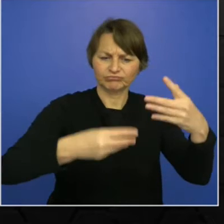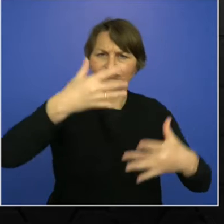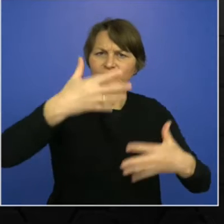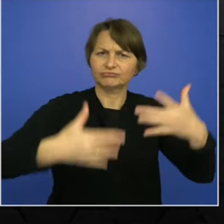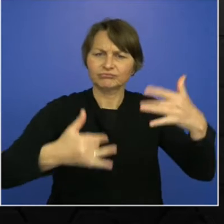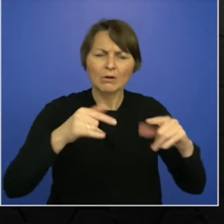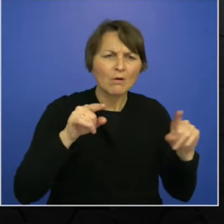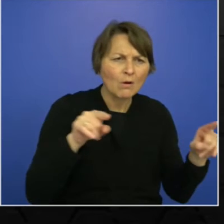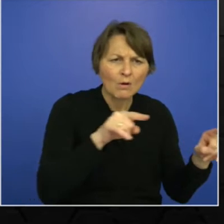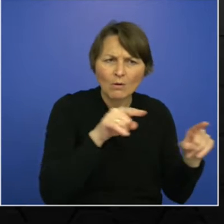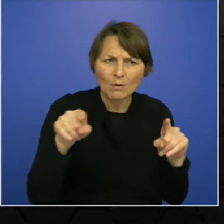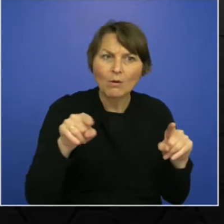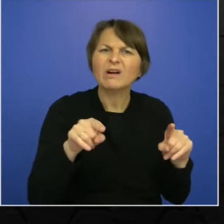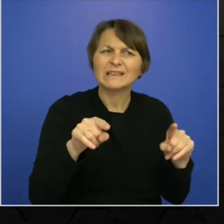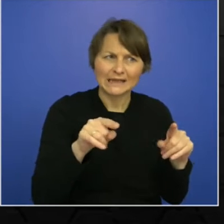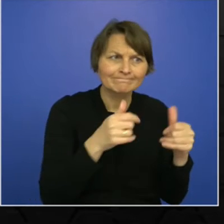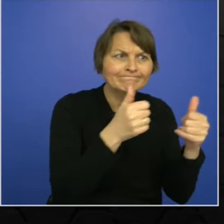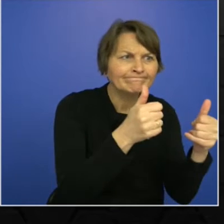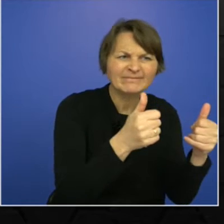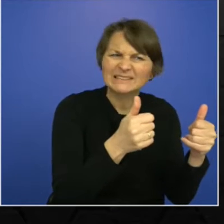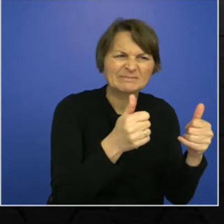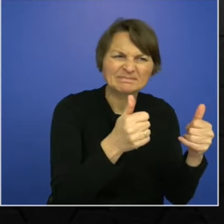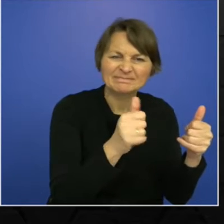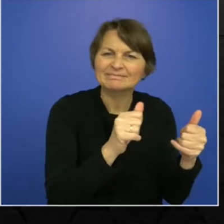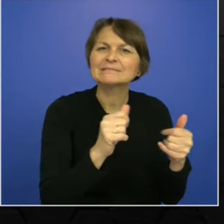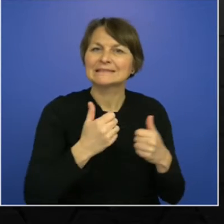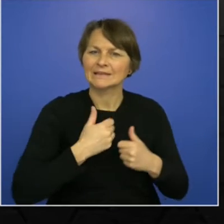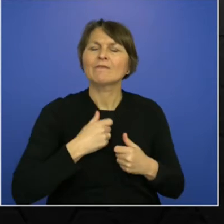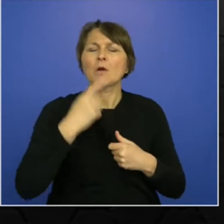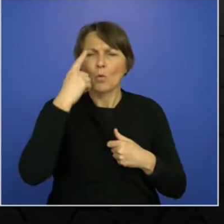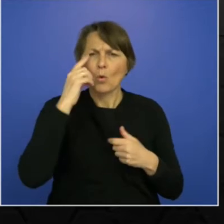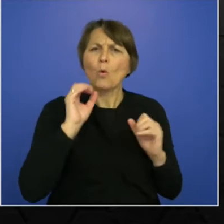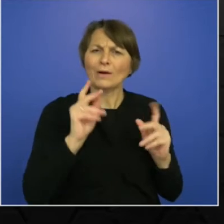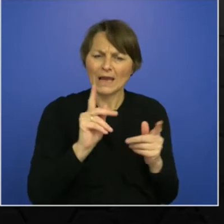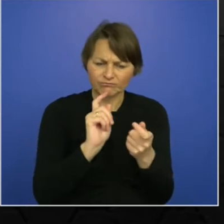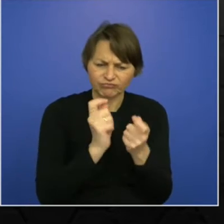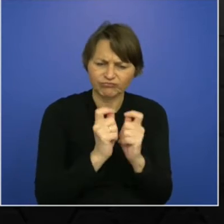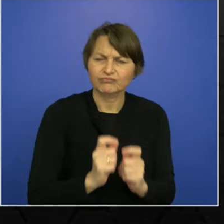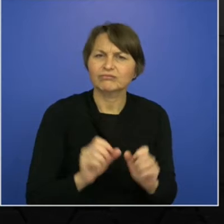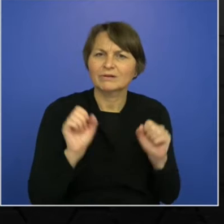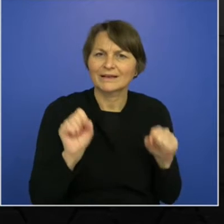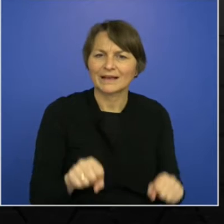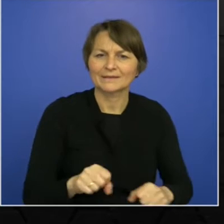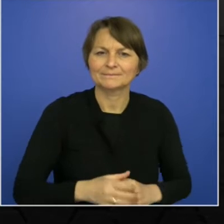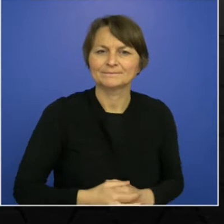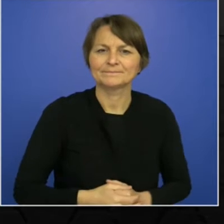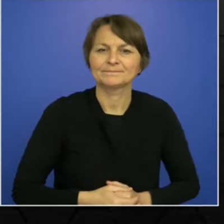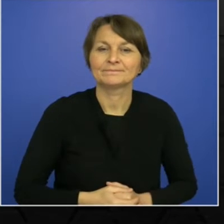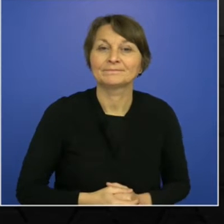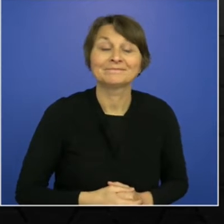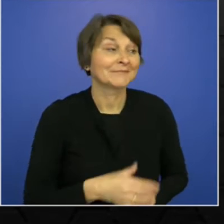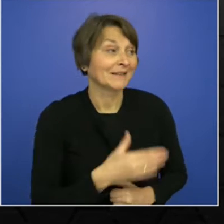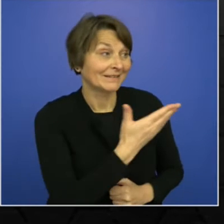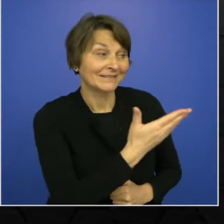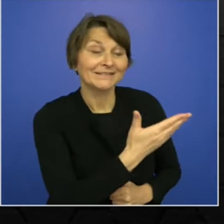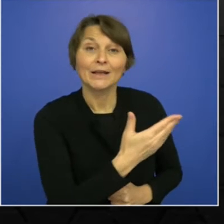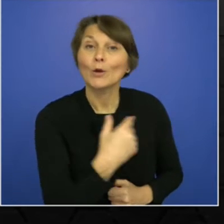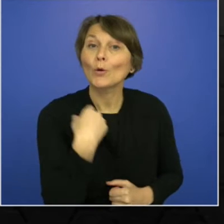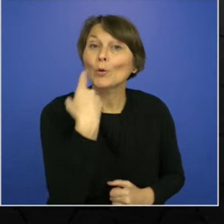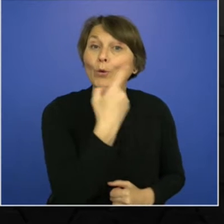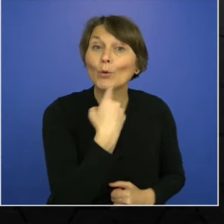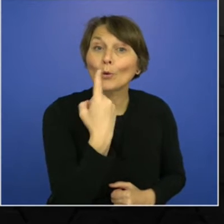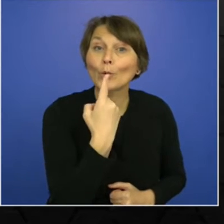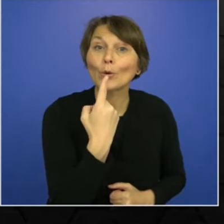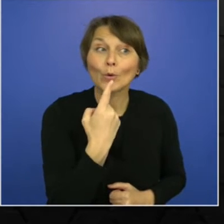improvements you can make. And another thing here are the users, where you see the users of the management